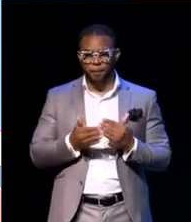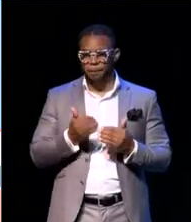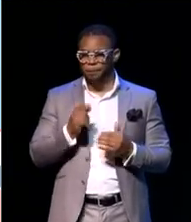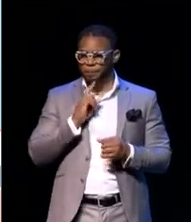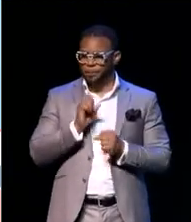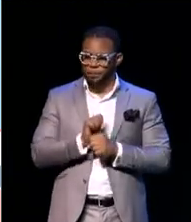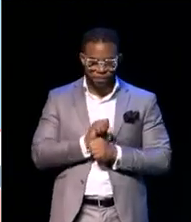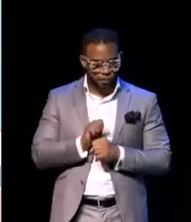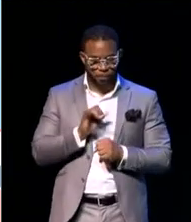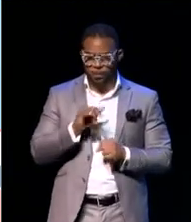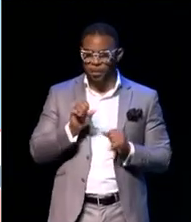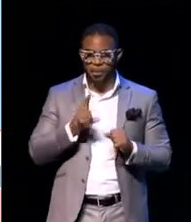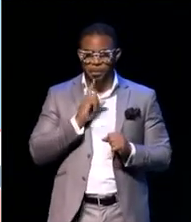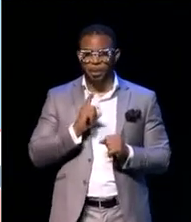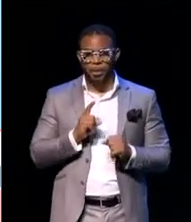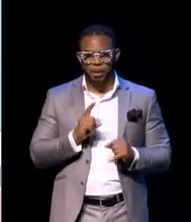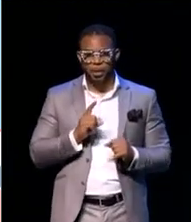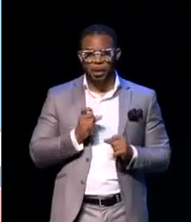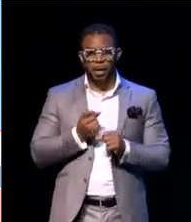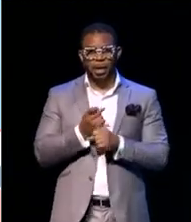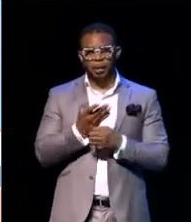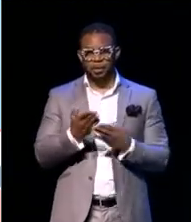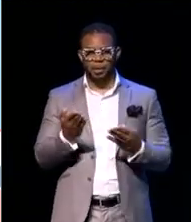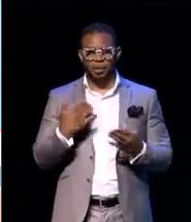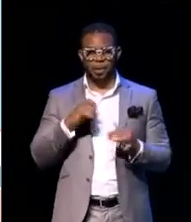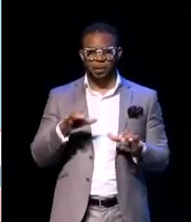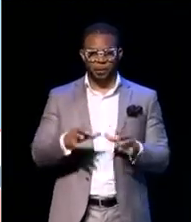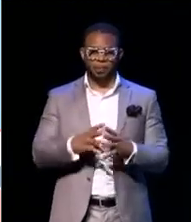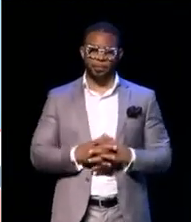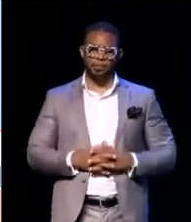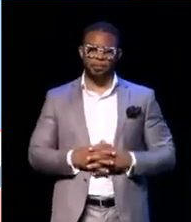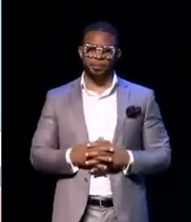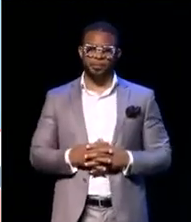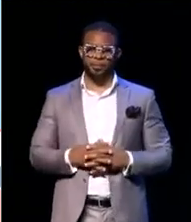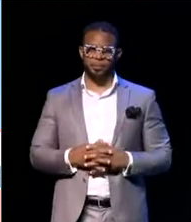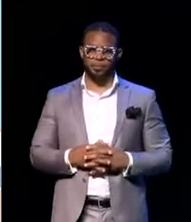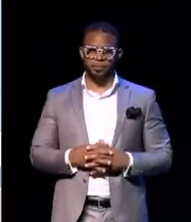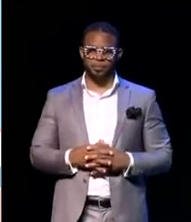almost guaranteeing that this could be an annual thing that we have to do.